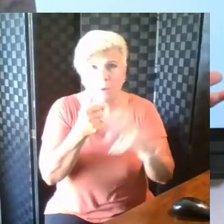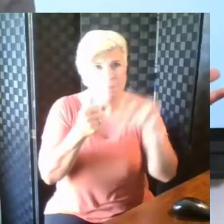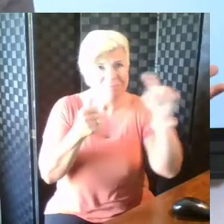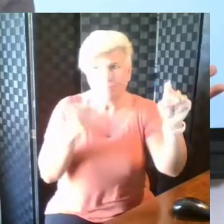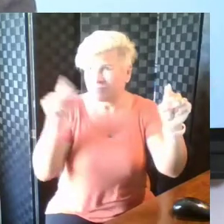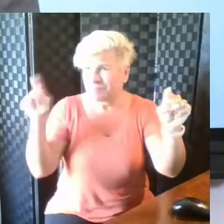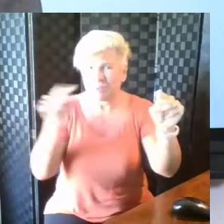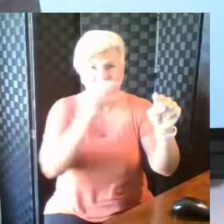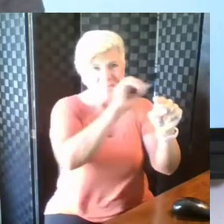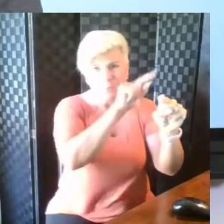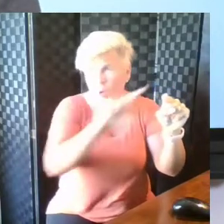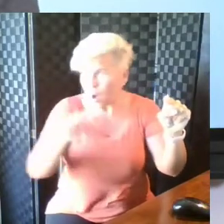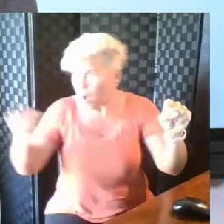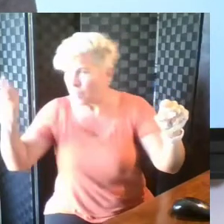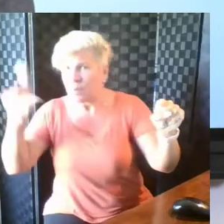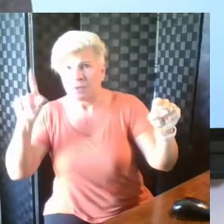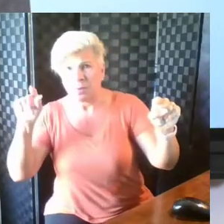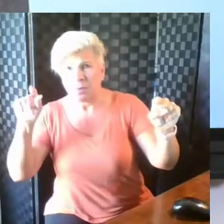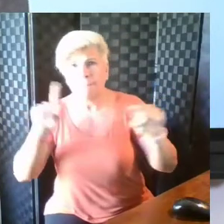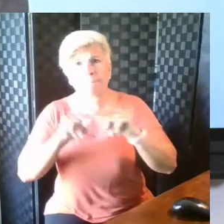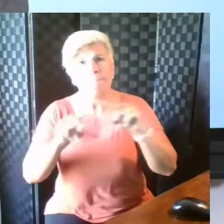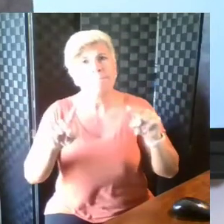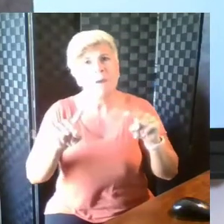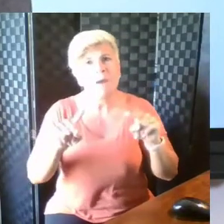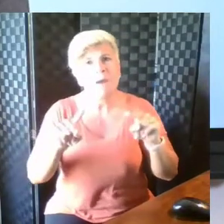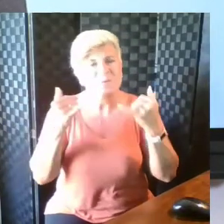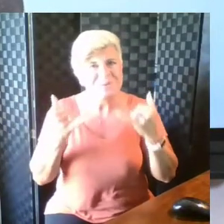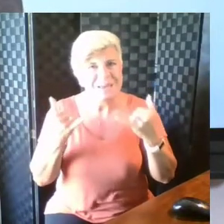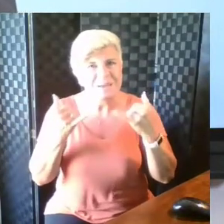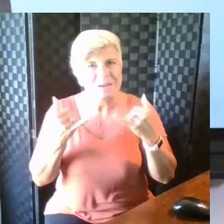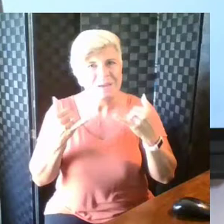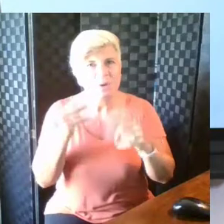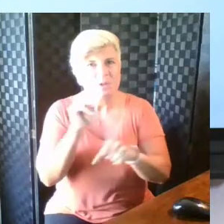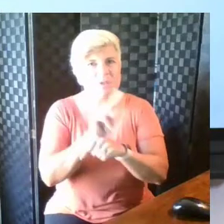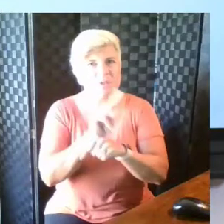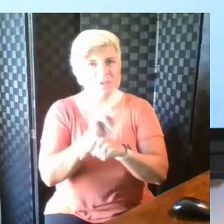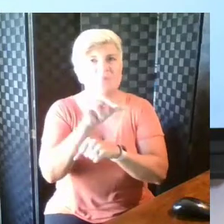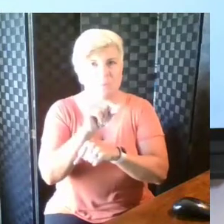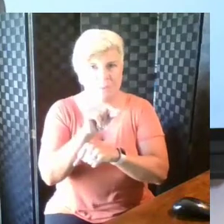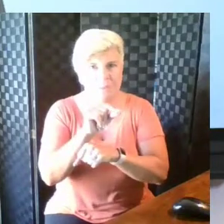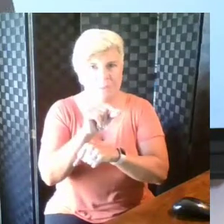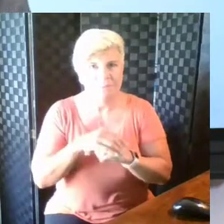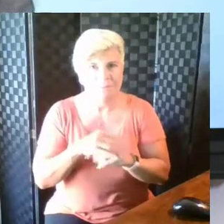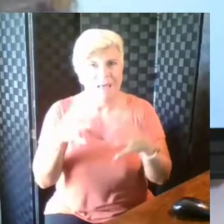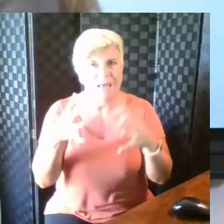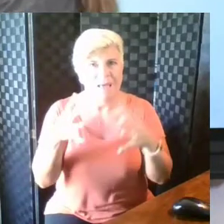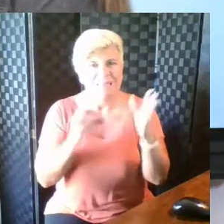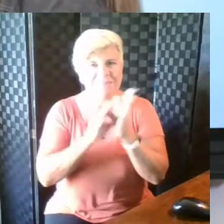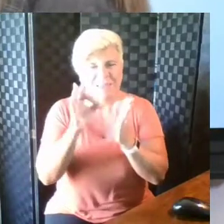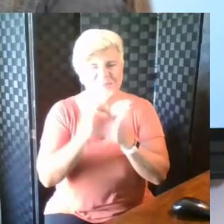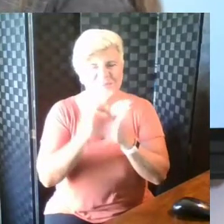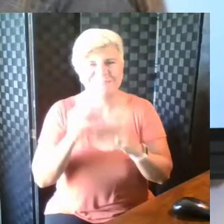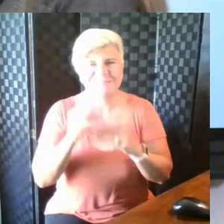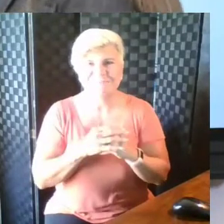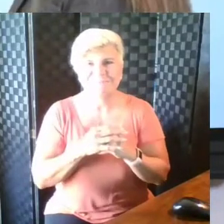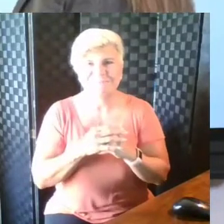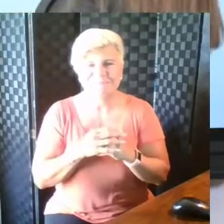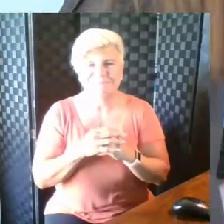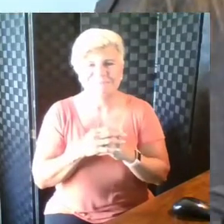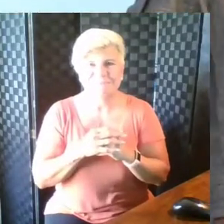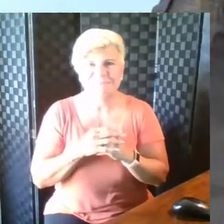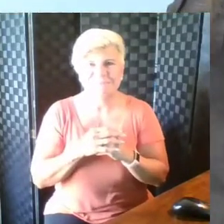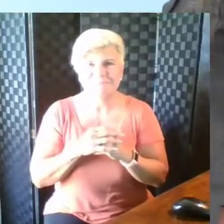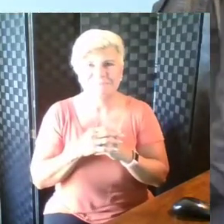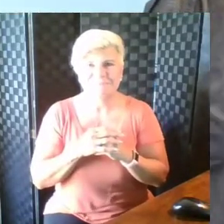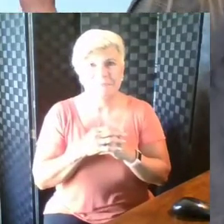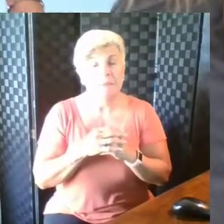as high as we wanted to with those numbers. But for these lessons, we're going to stick with 20 because that'd be a lot of things to count. Okay? So let's look here